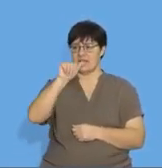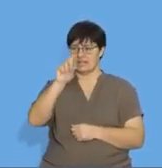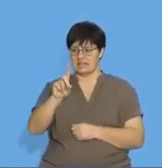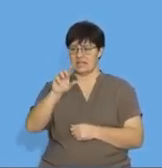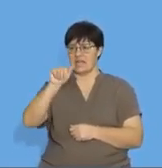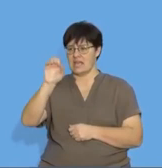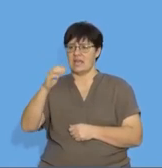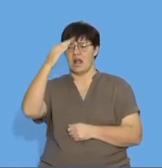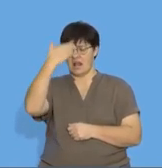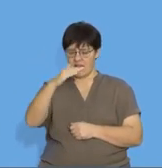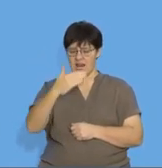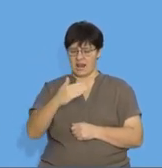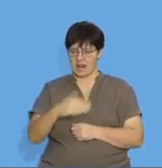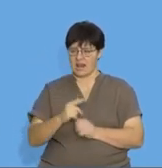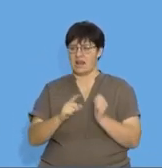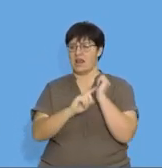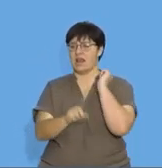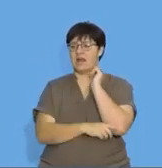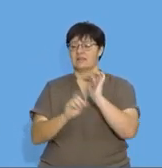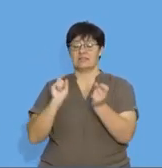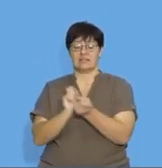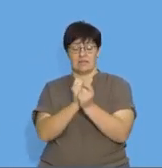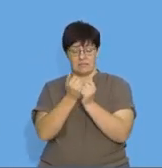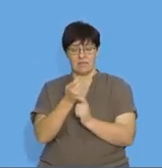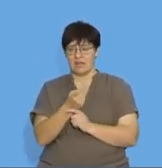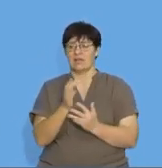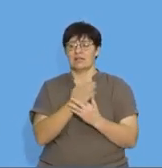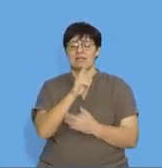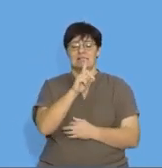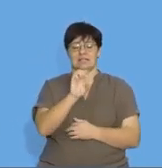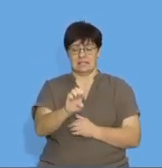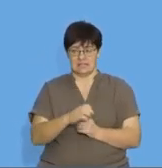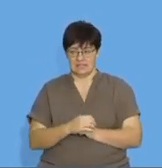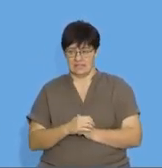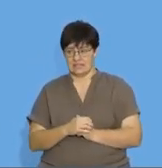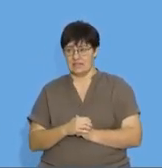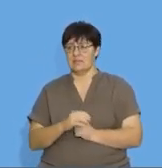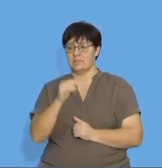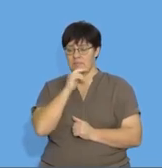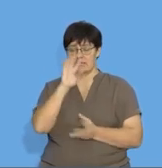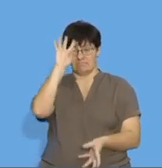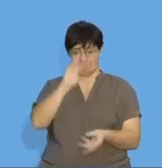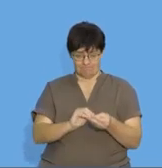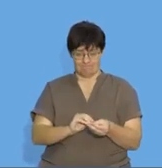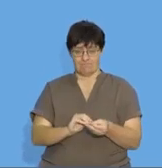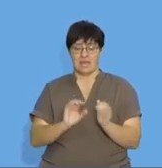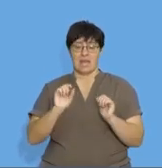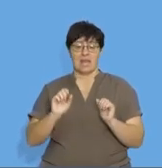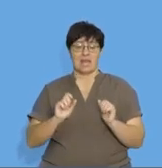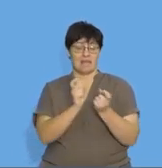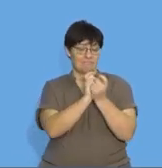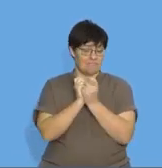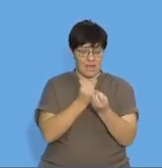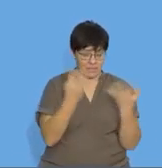E, going on and on and on until you see that the last game is between D and E, which means that there are